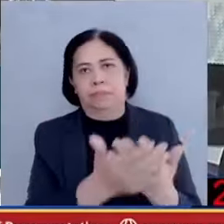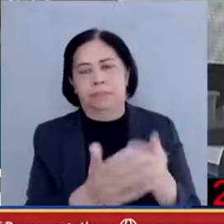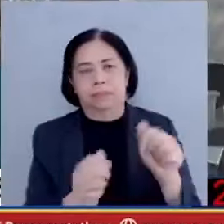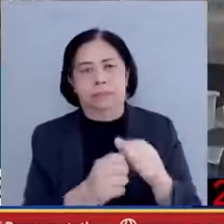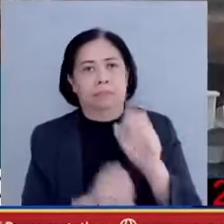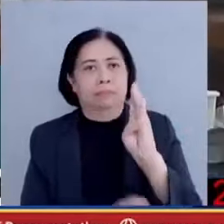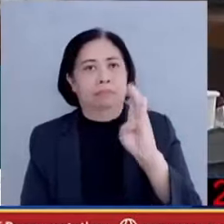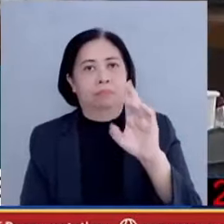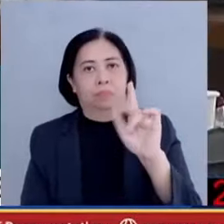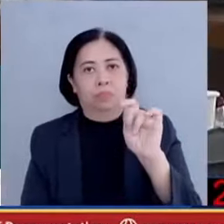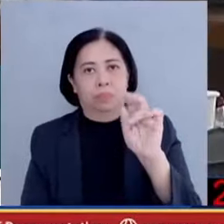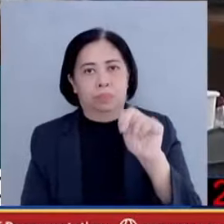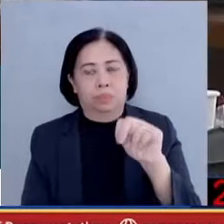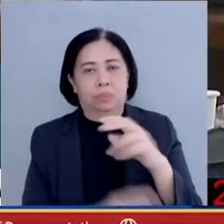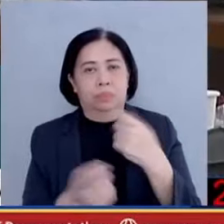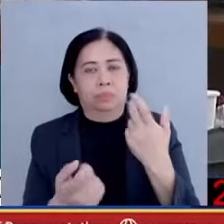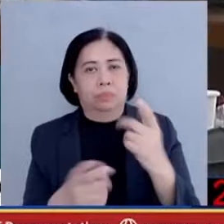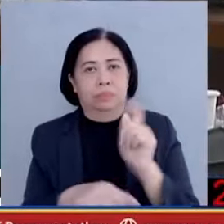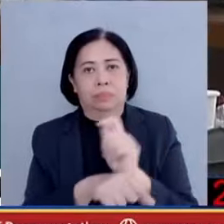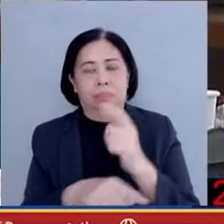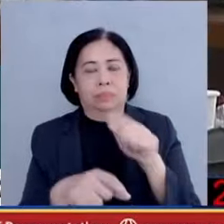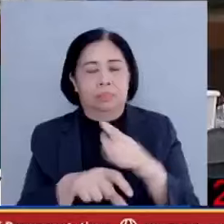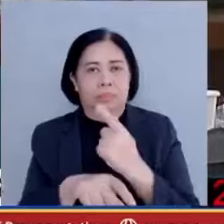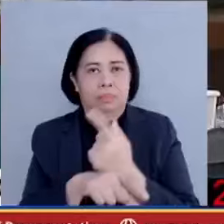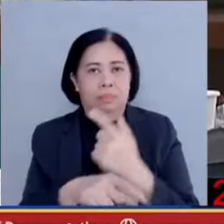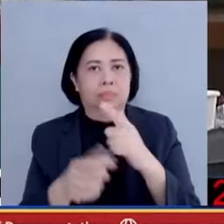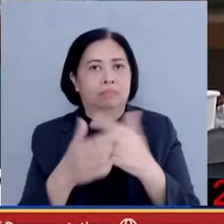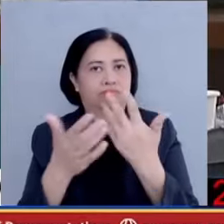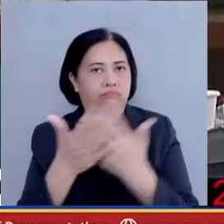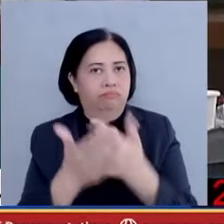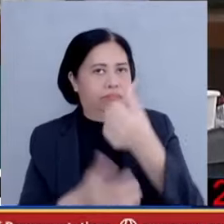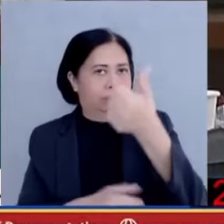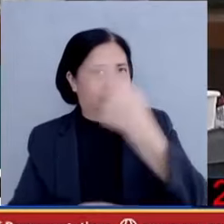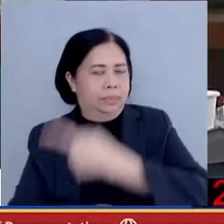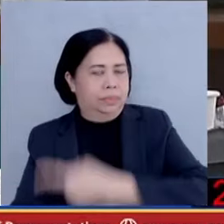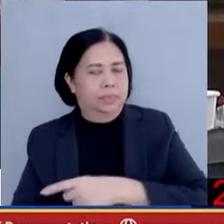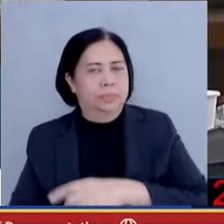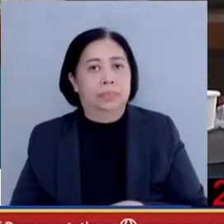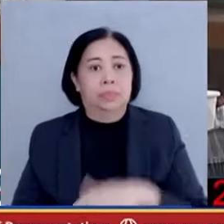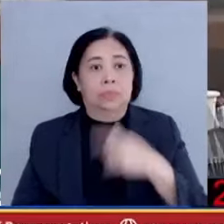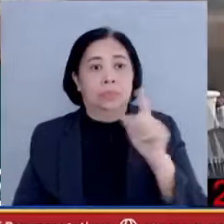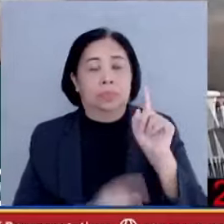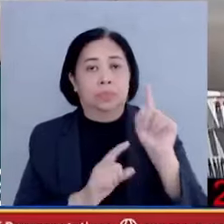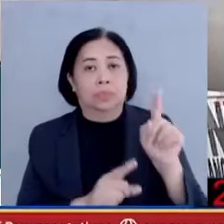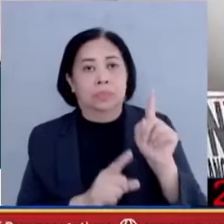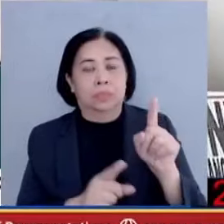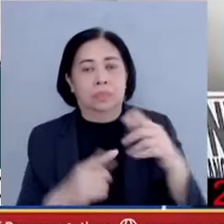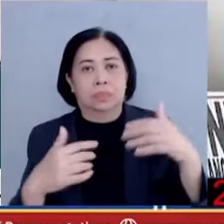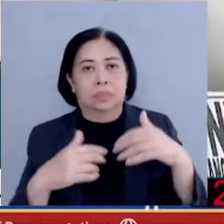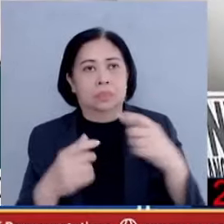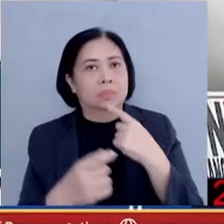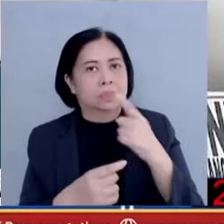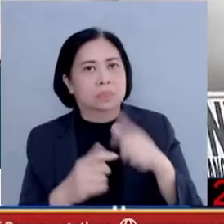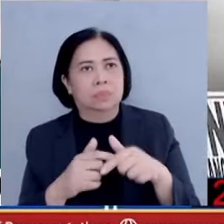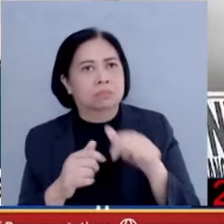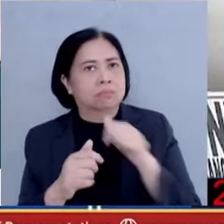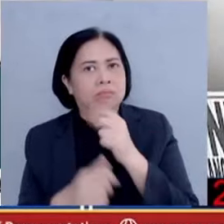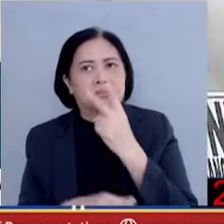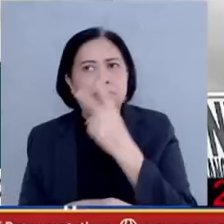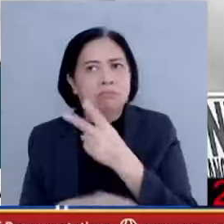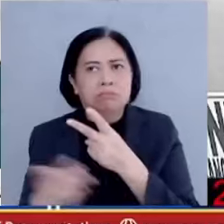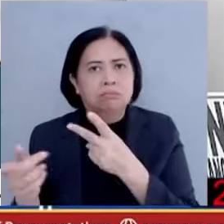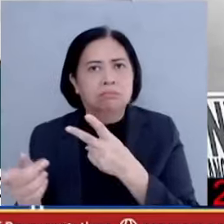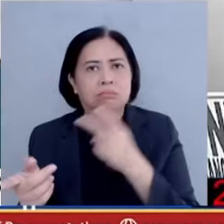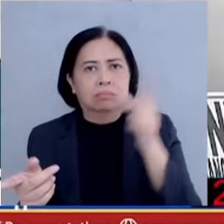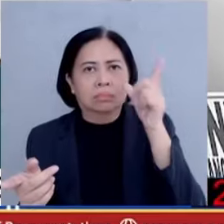days. OVP's Chief of Staff, Attorney Zulaika Lopez, who attended Wednesday's hearing, told the panel that she has not seen Ortonio since returning